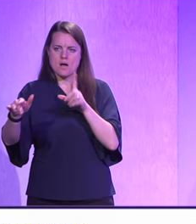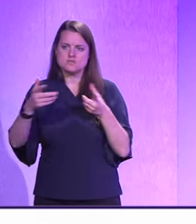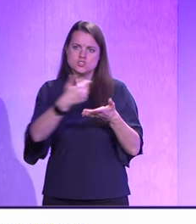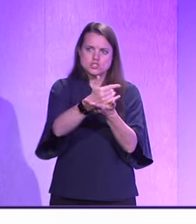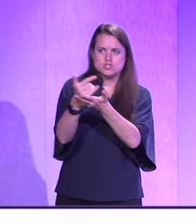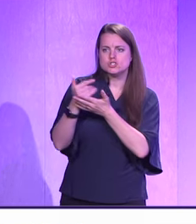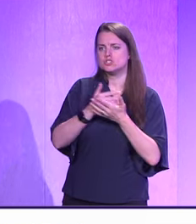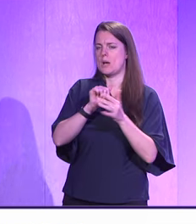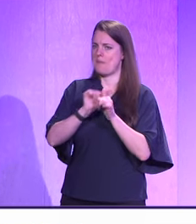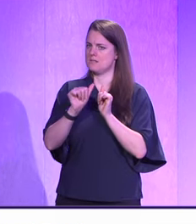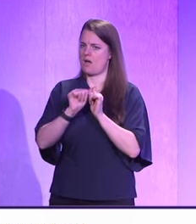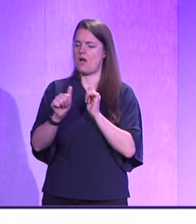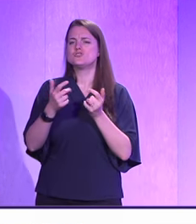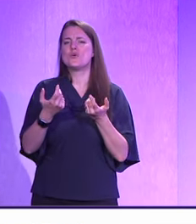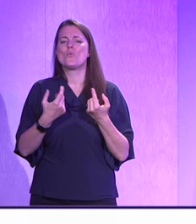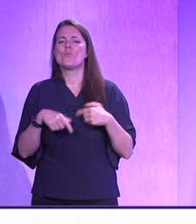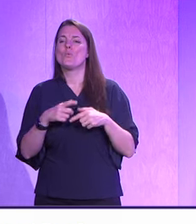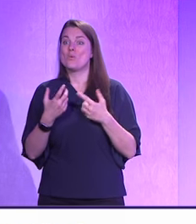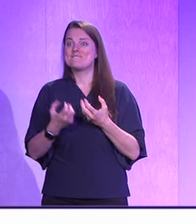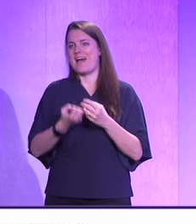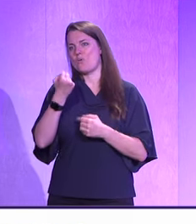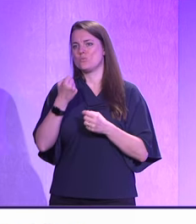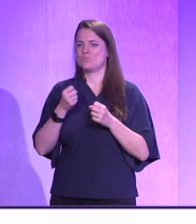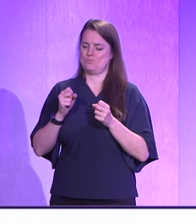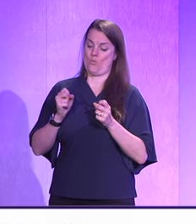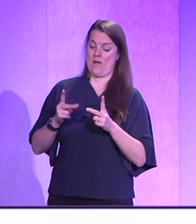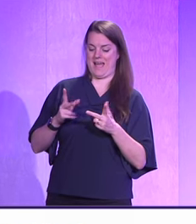a kind of way of doing it which has worked.